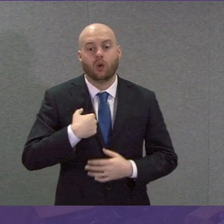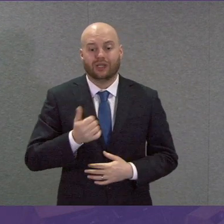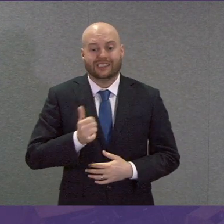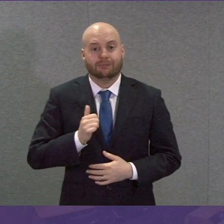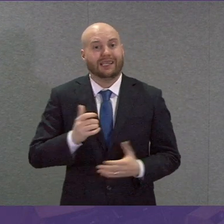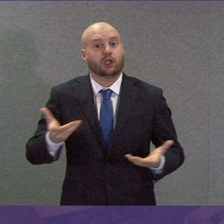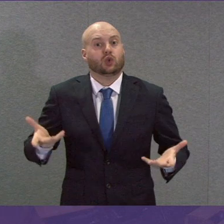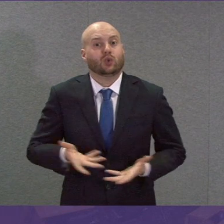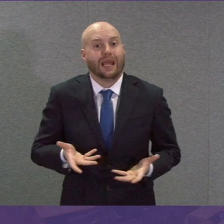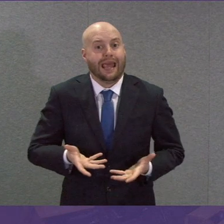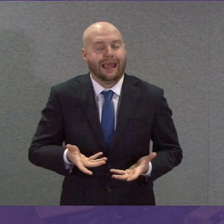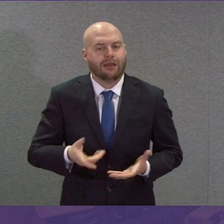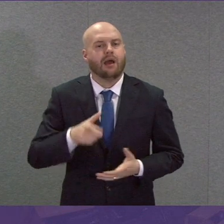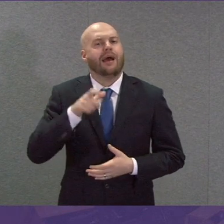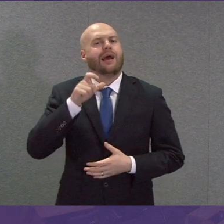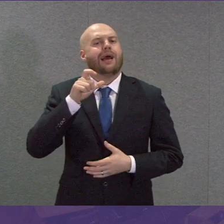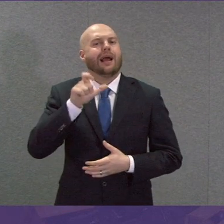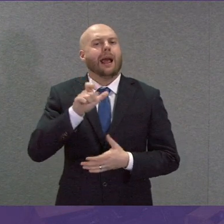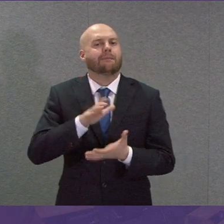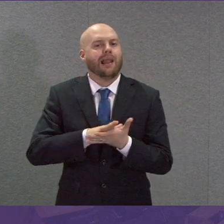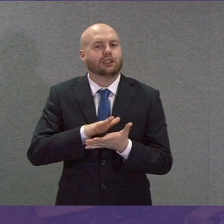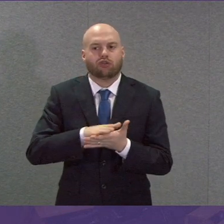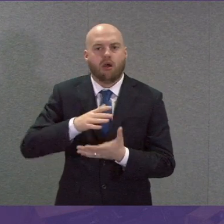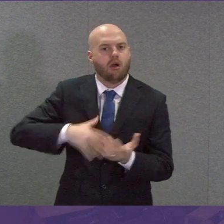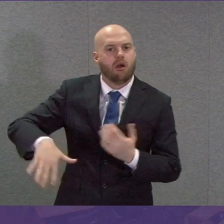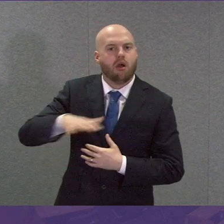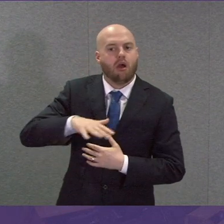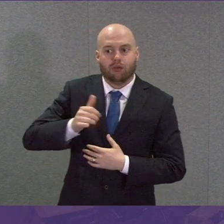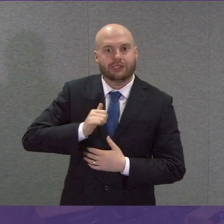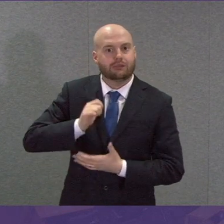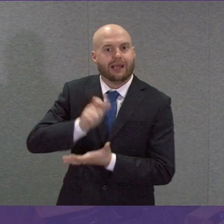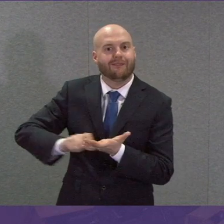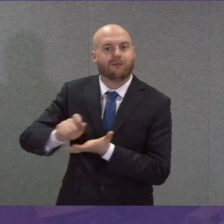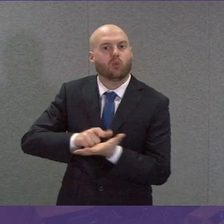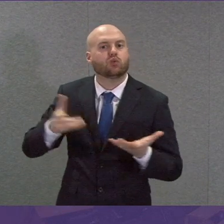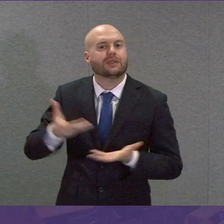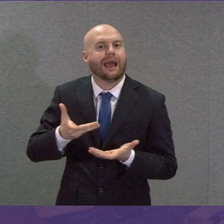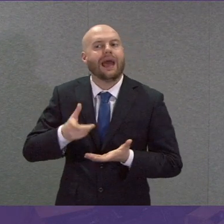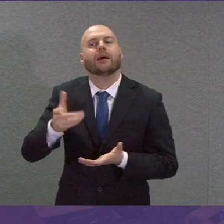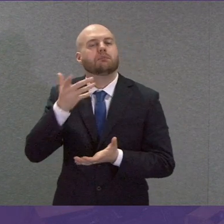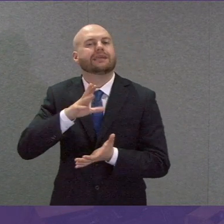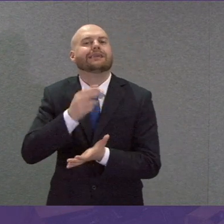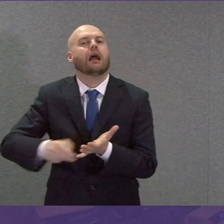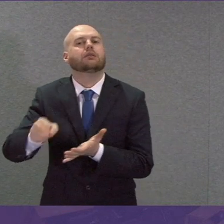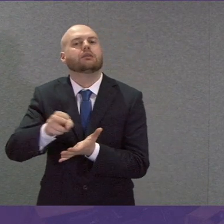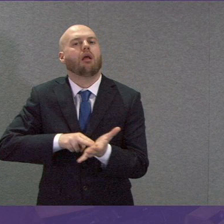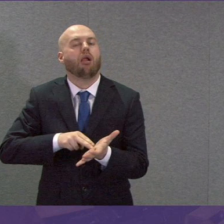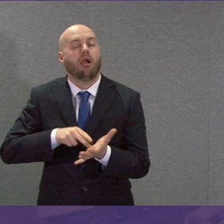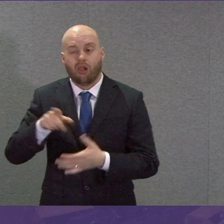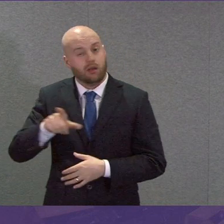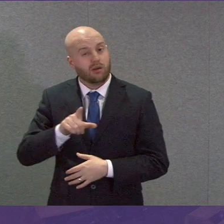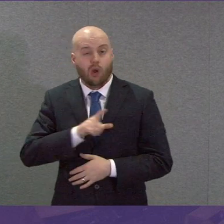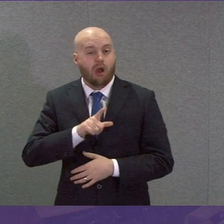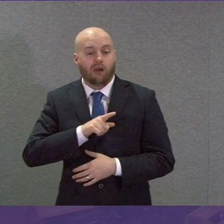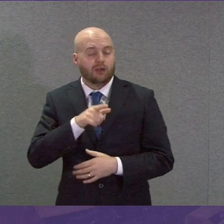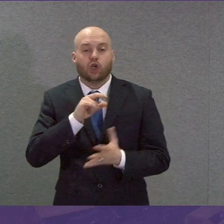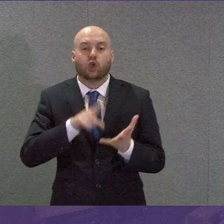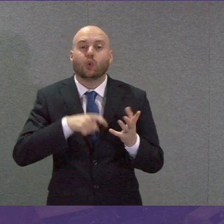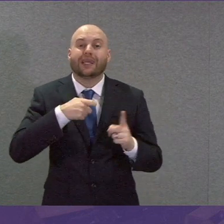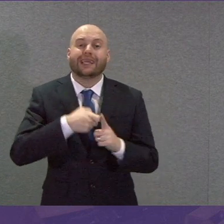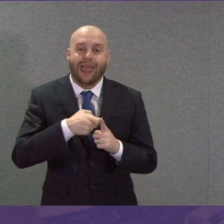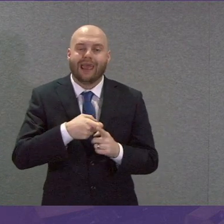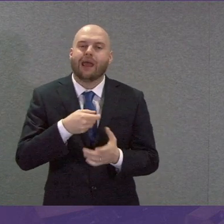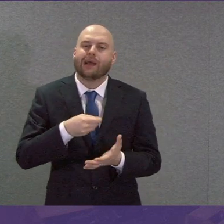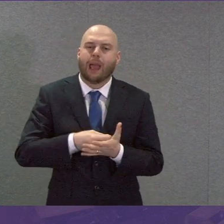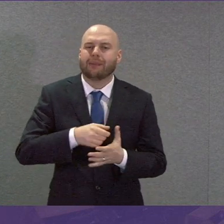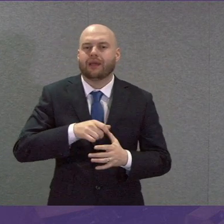was cancelled at very short notice. I apologise for that, but this was to do with a change in policy with the UK Cabinet Office, which we were late to hear about